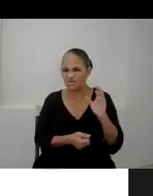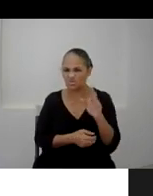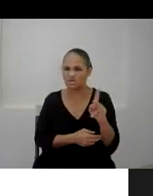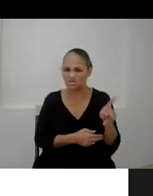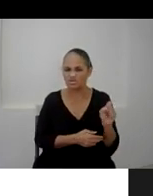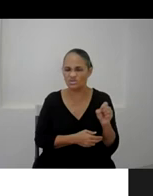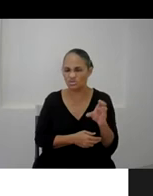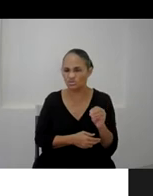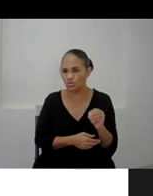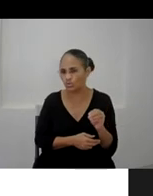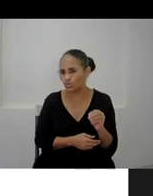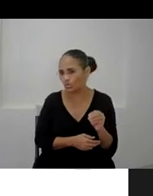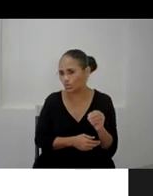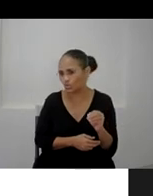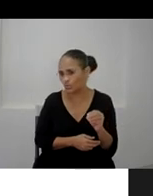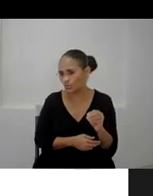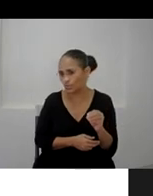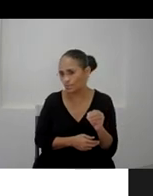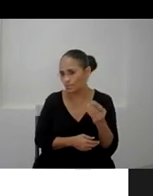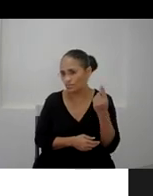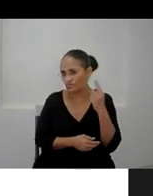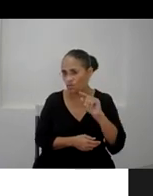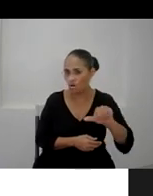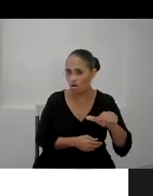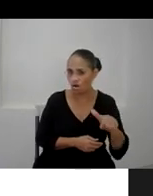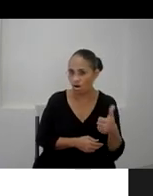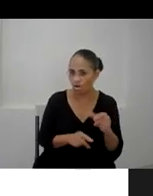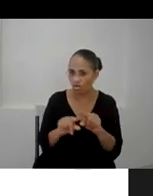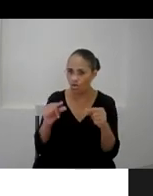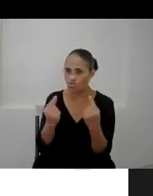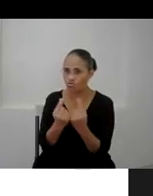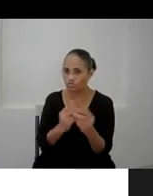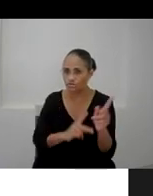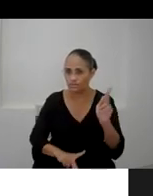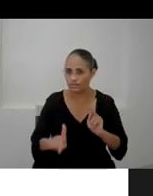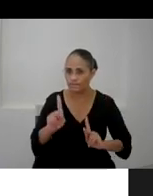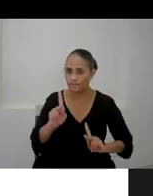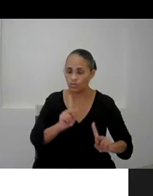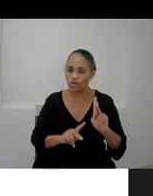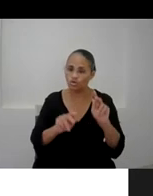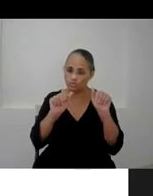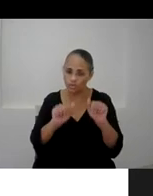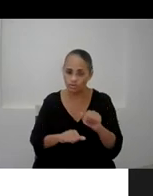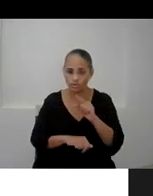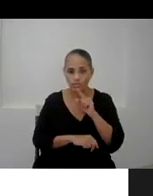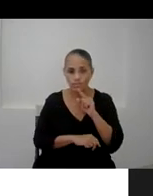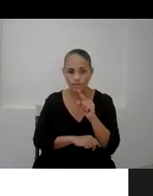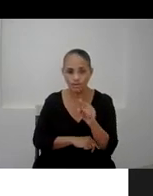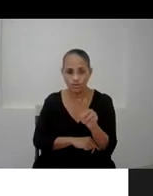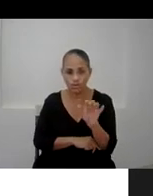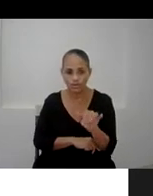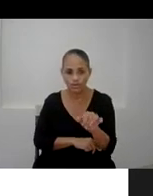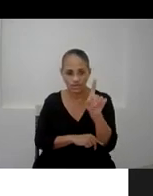certainly for other groups of people to be able to make sure that their